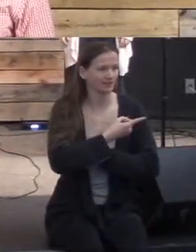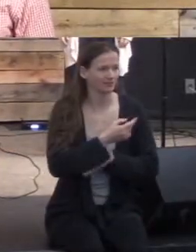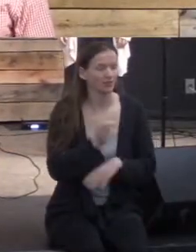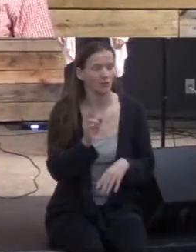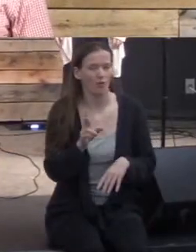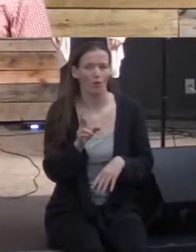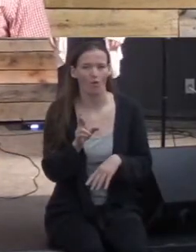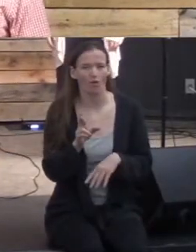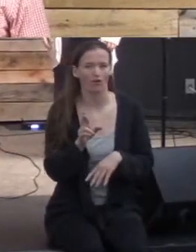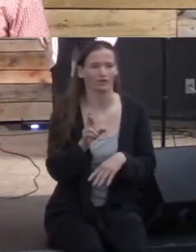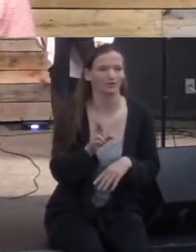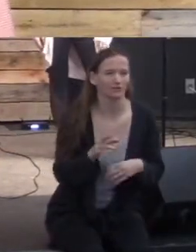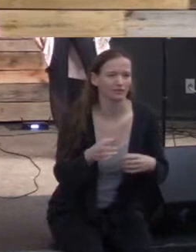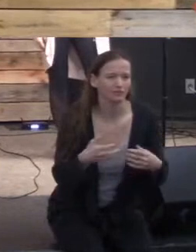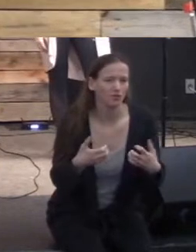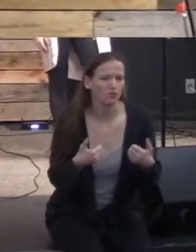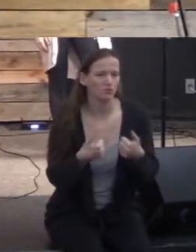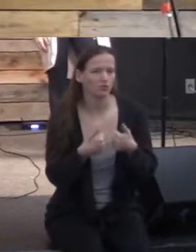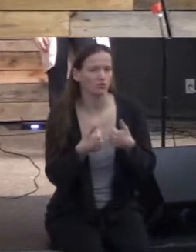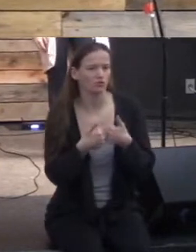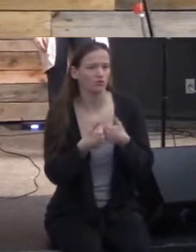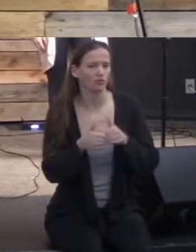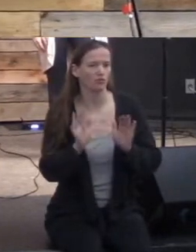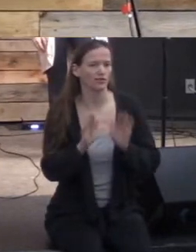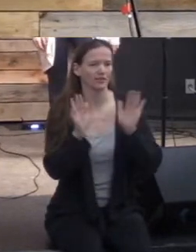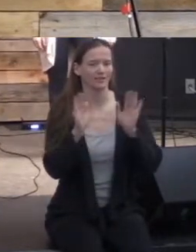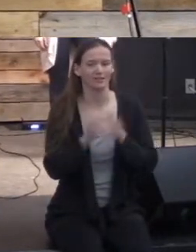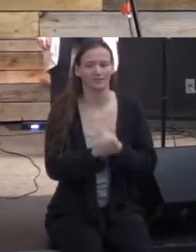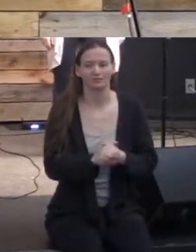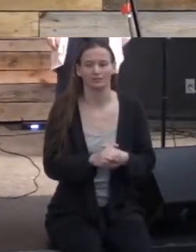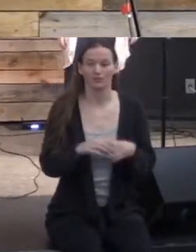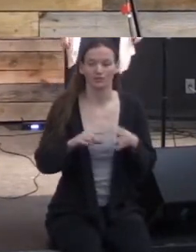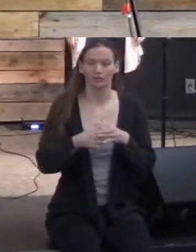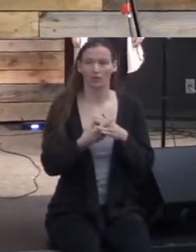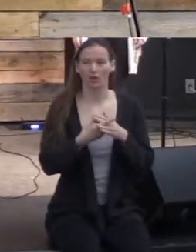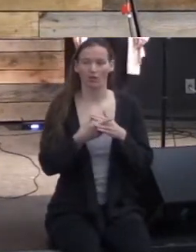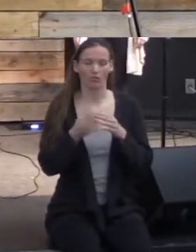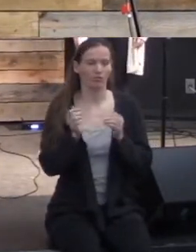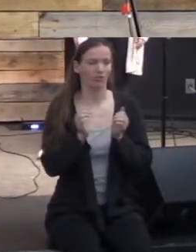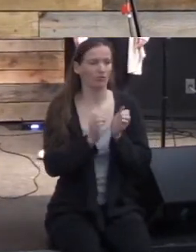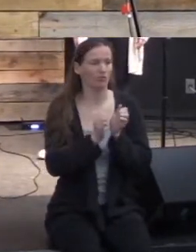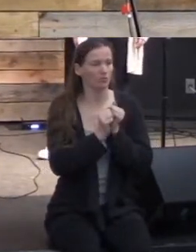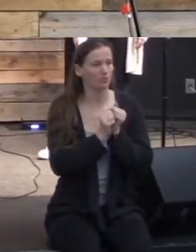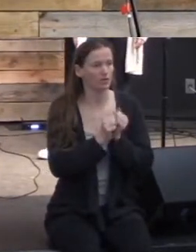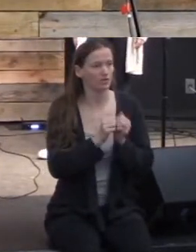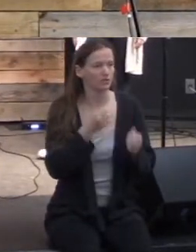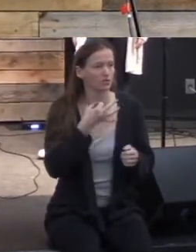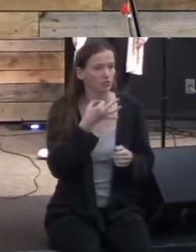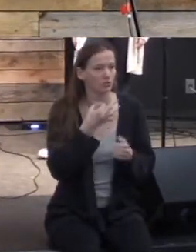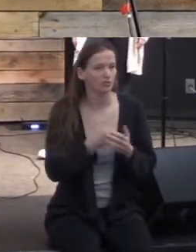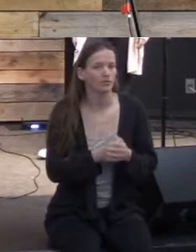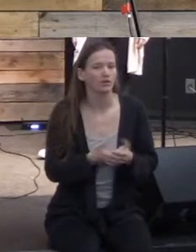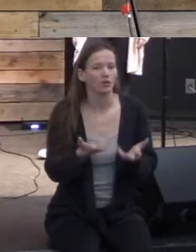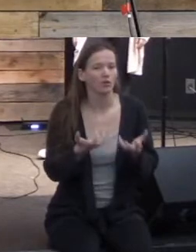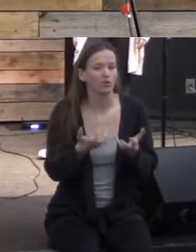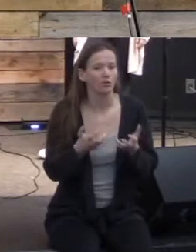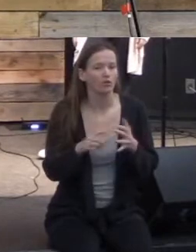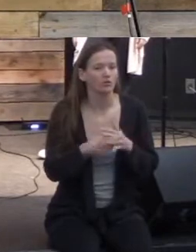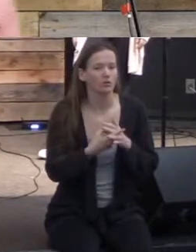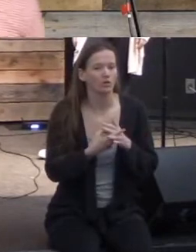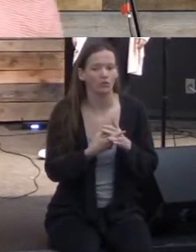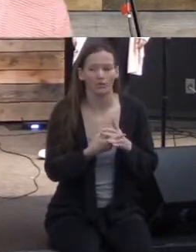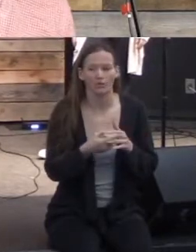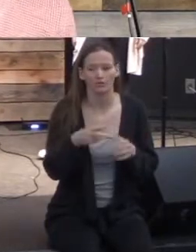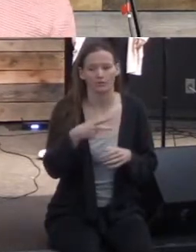us. We're going to get started here praising our great God here shortly, but we wanted to begin with one of the great psalms